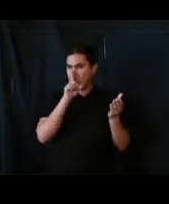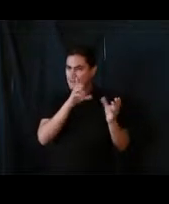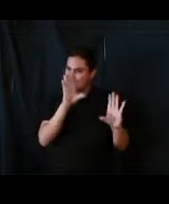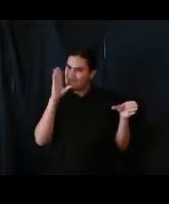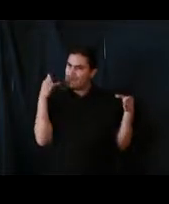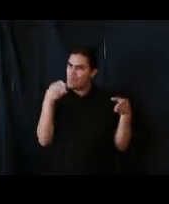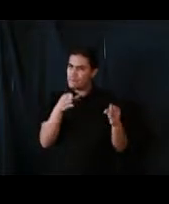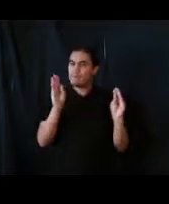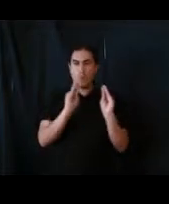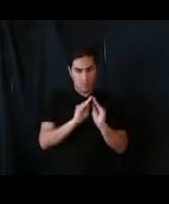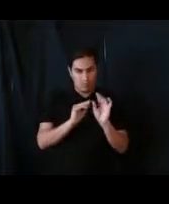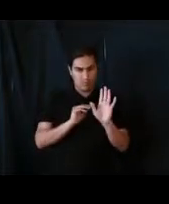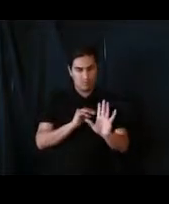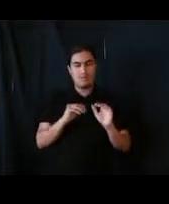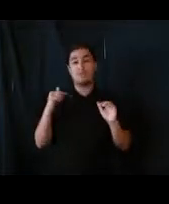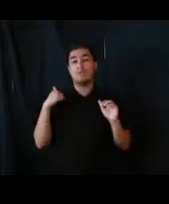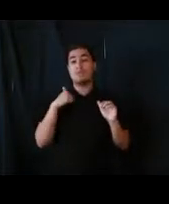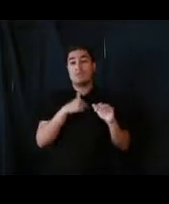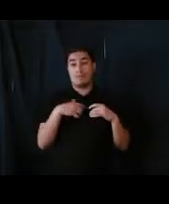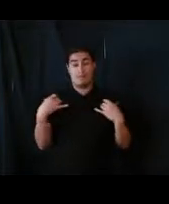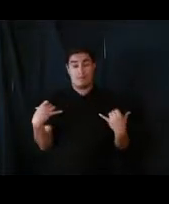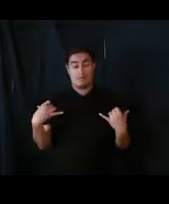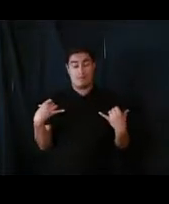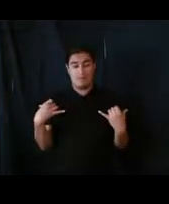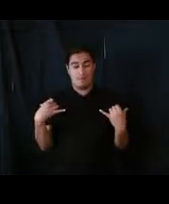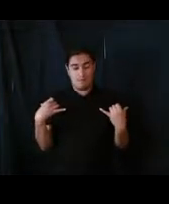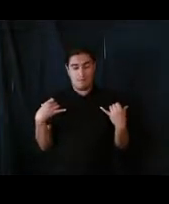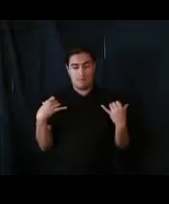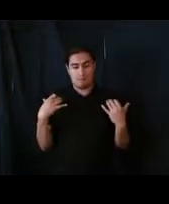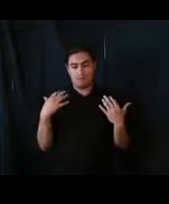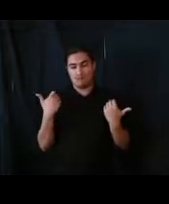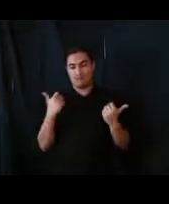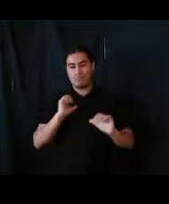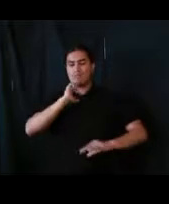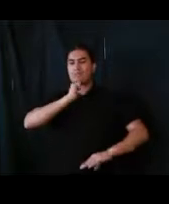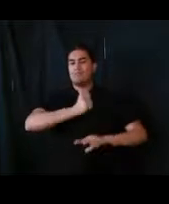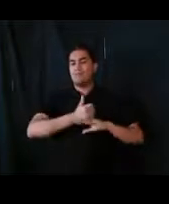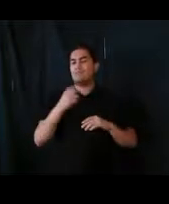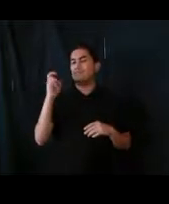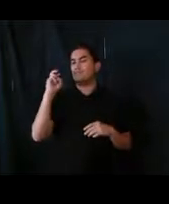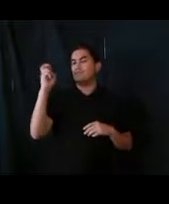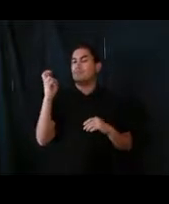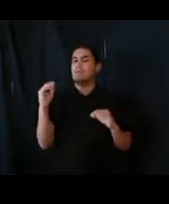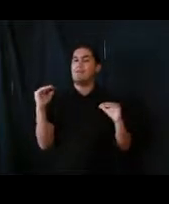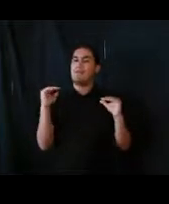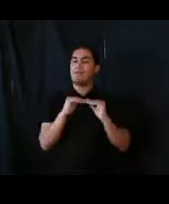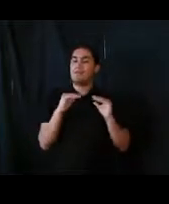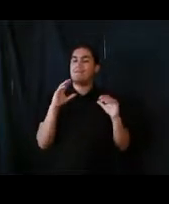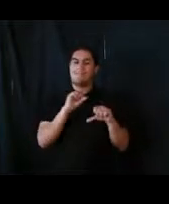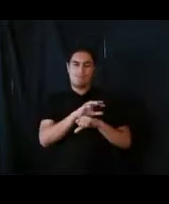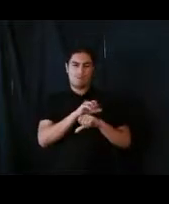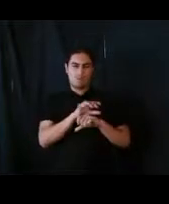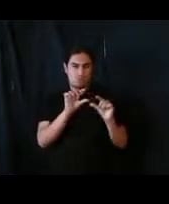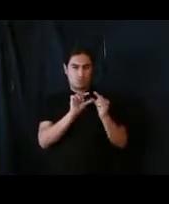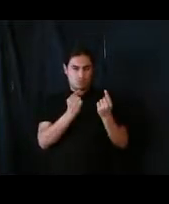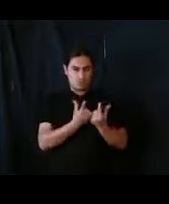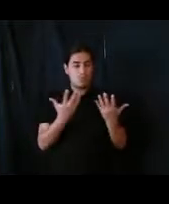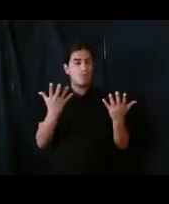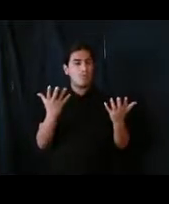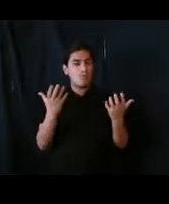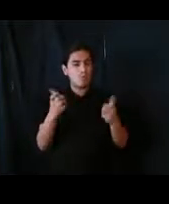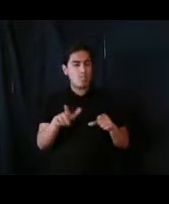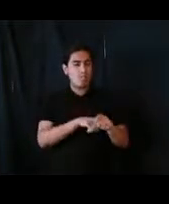to we're getting to the point now where we're forming a transportation equity advisory group and we're going to want long-term